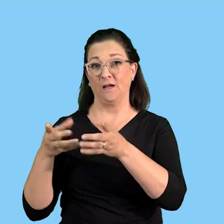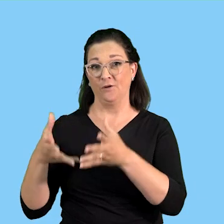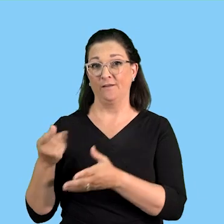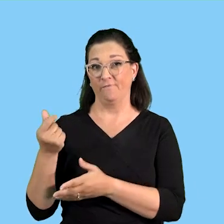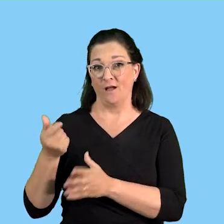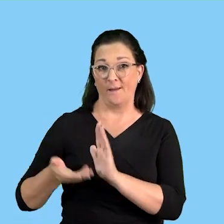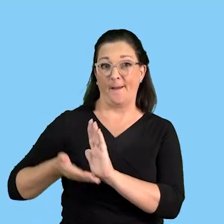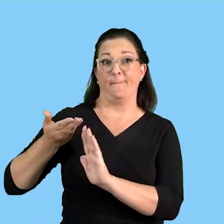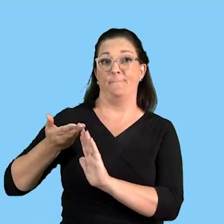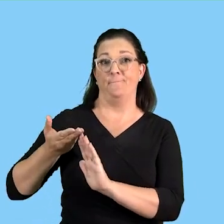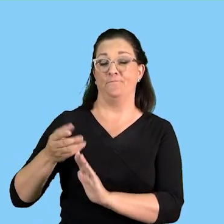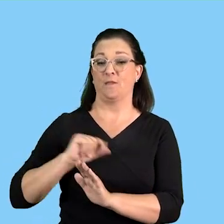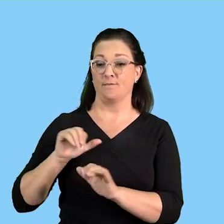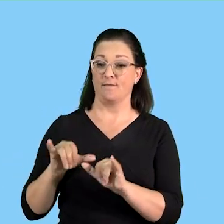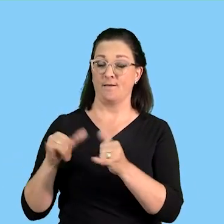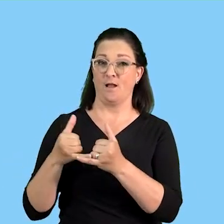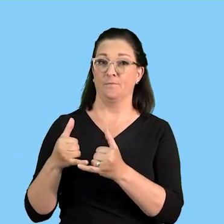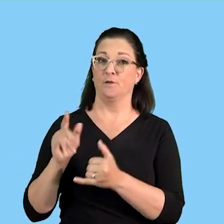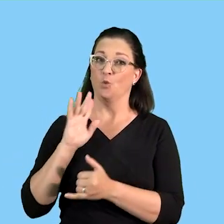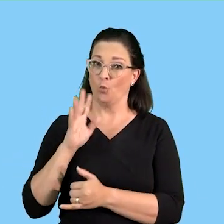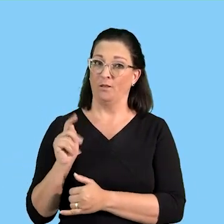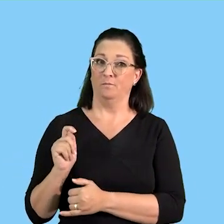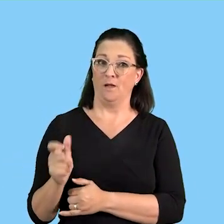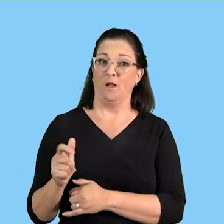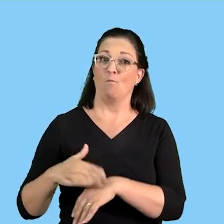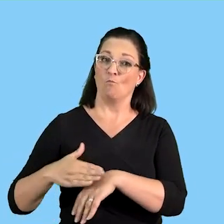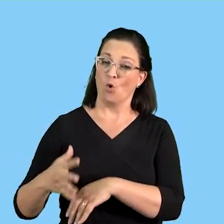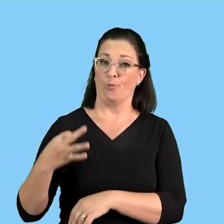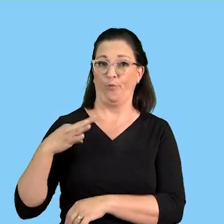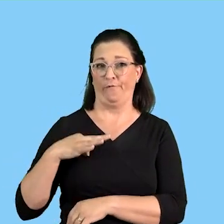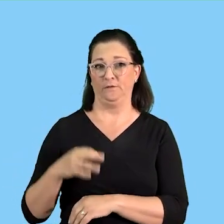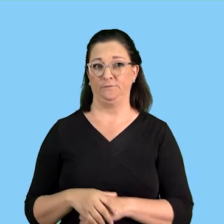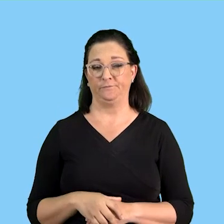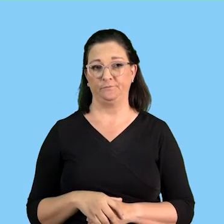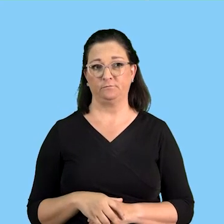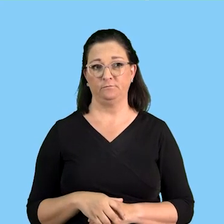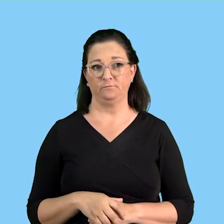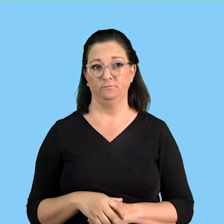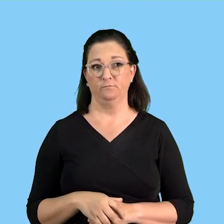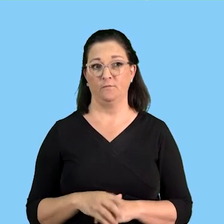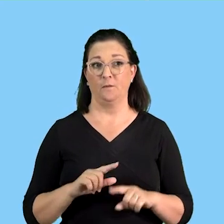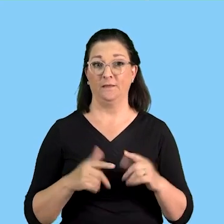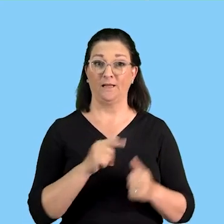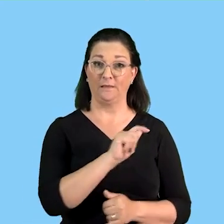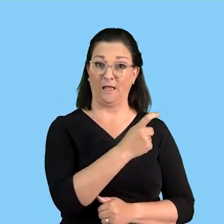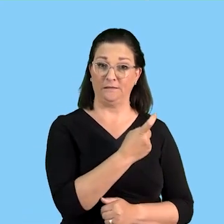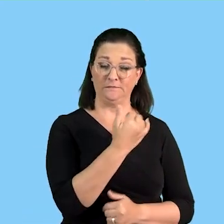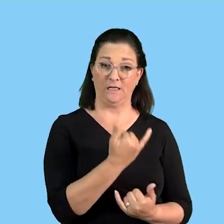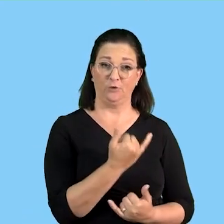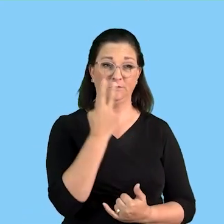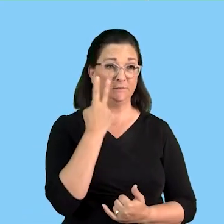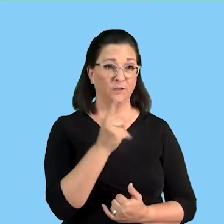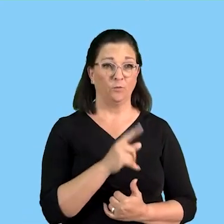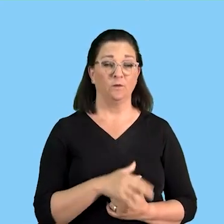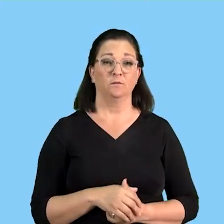fee increase the company's expenses, which reduces the net profit of the company. But when we look into